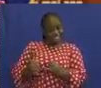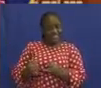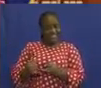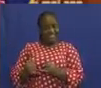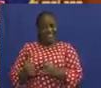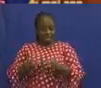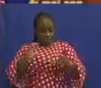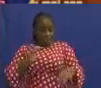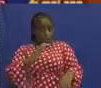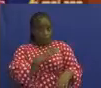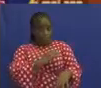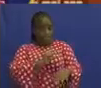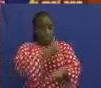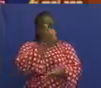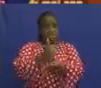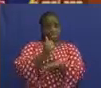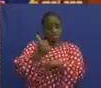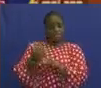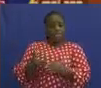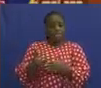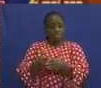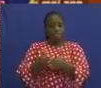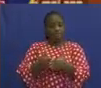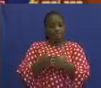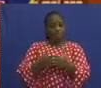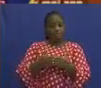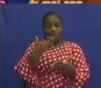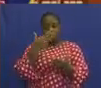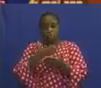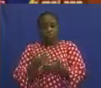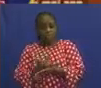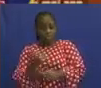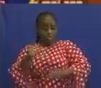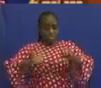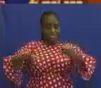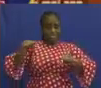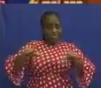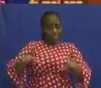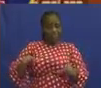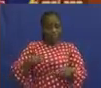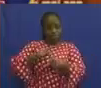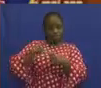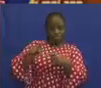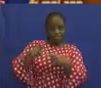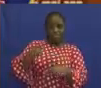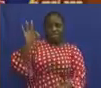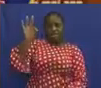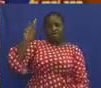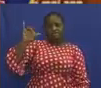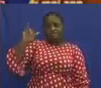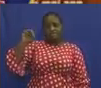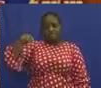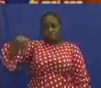I established under the leadership of the world-renowned Ghanaian scientist, Professor Kwabena Frimpong-Boateng,